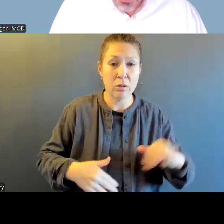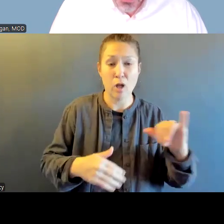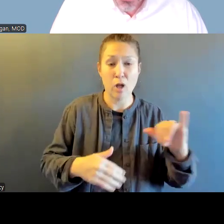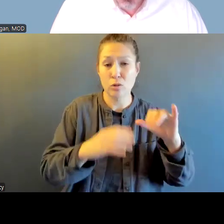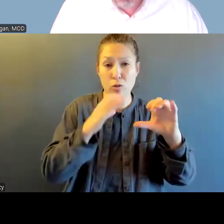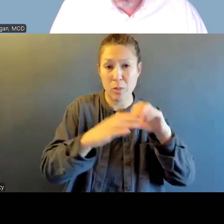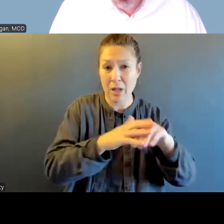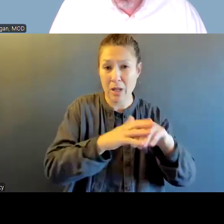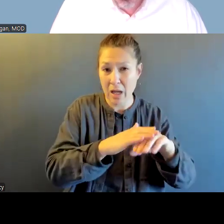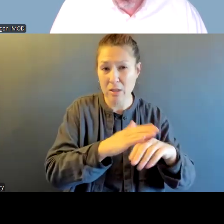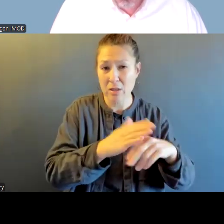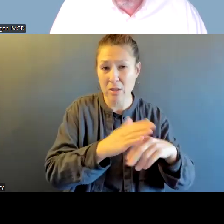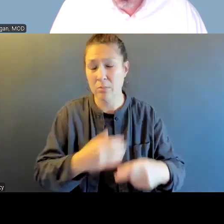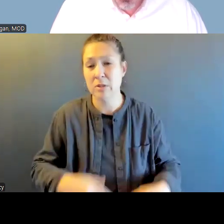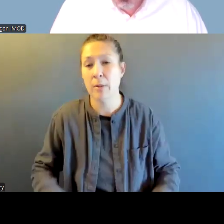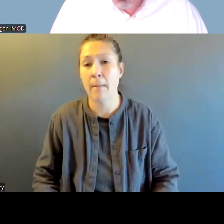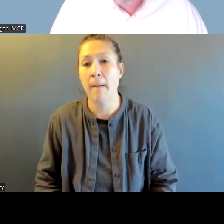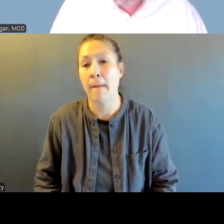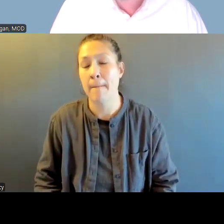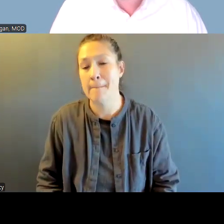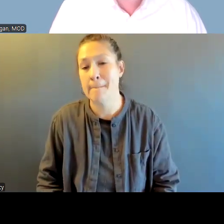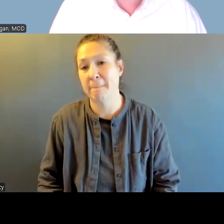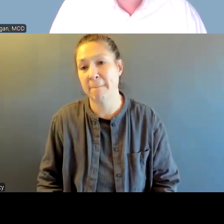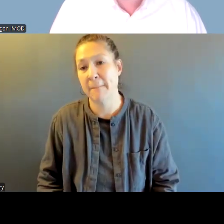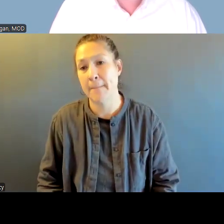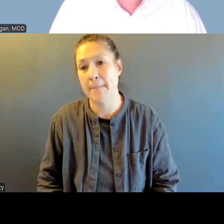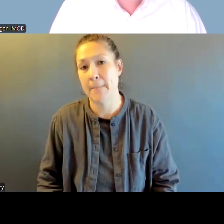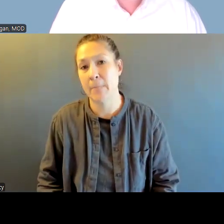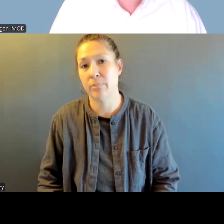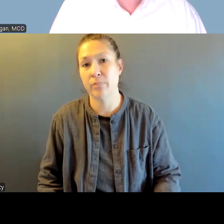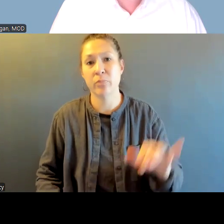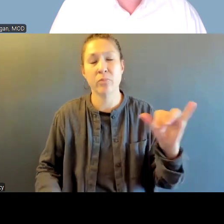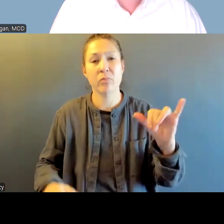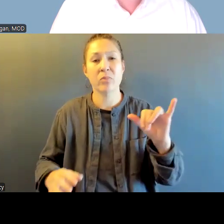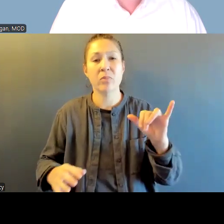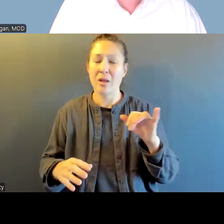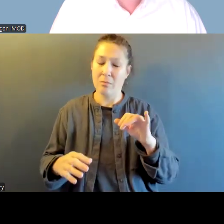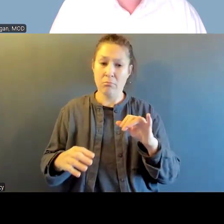works projects and participate in municipal planning initiatives that are happening in your community.